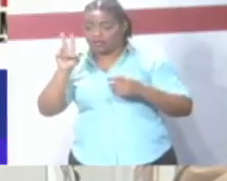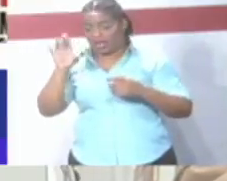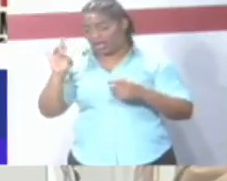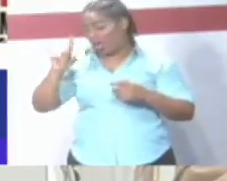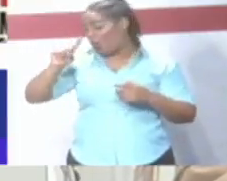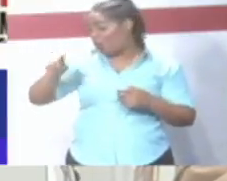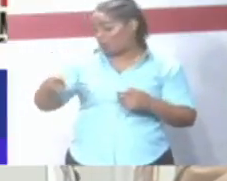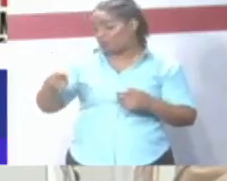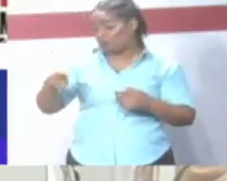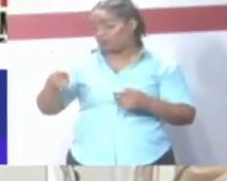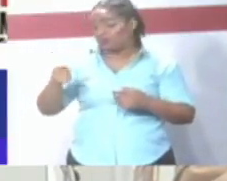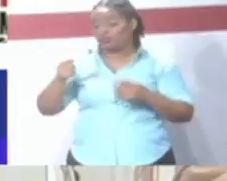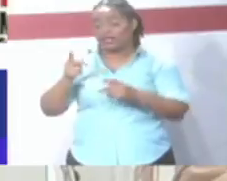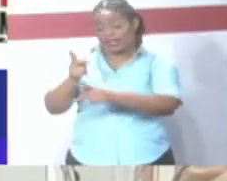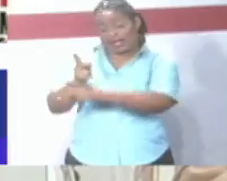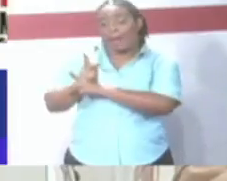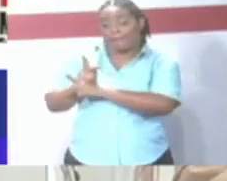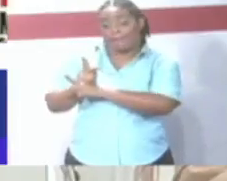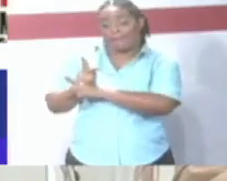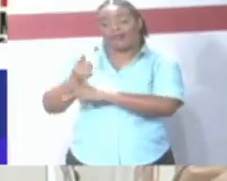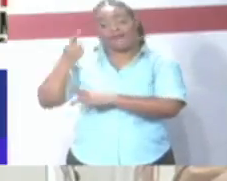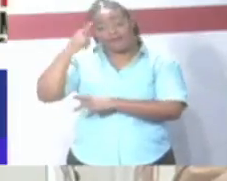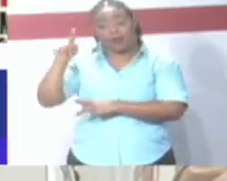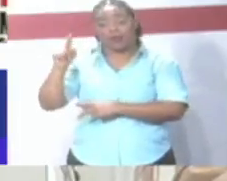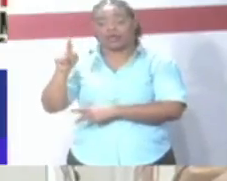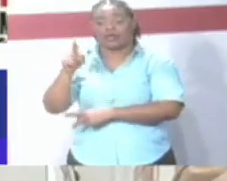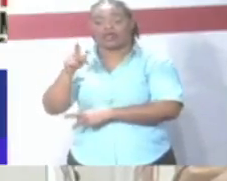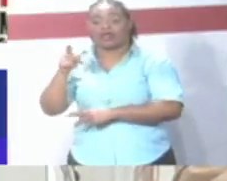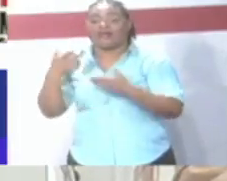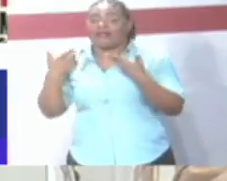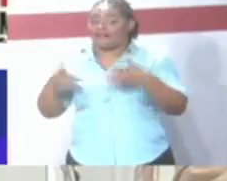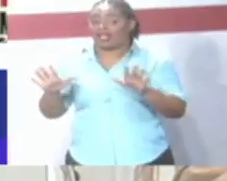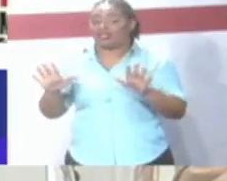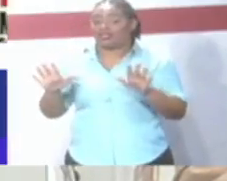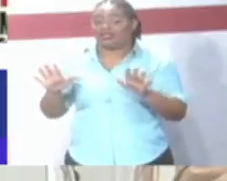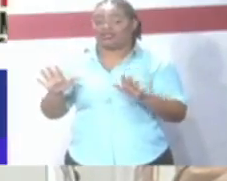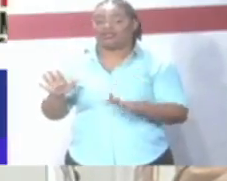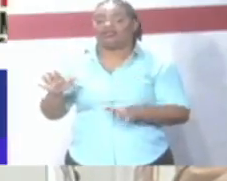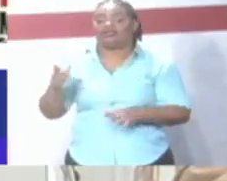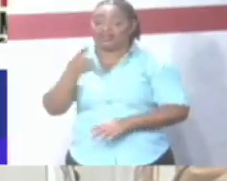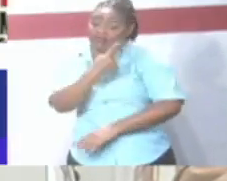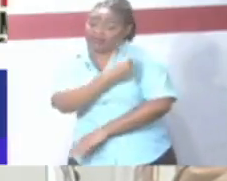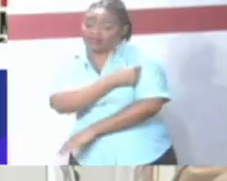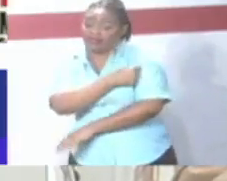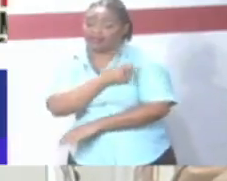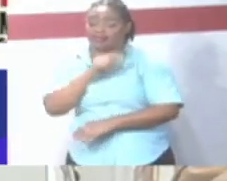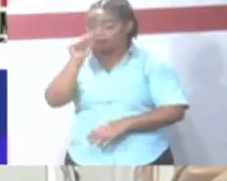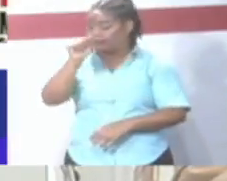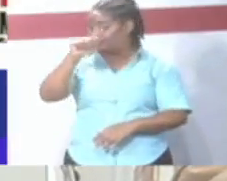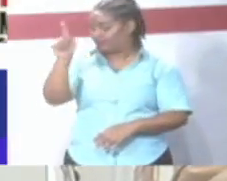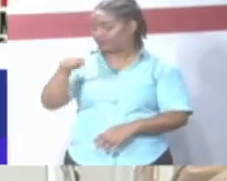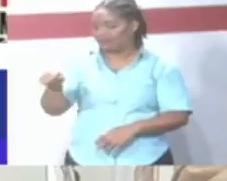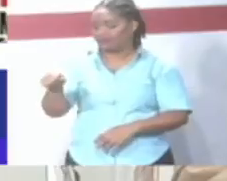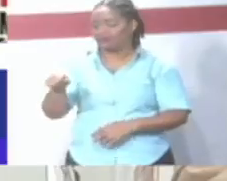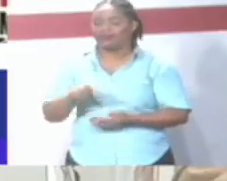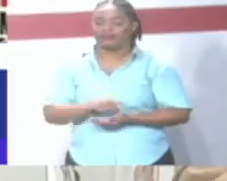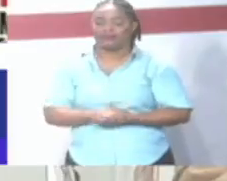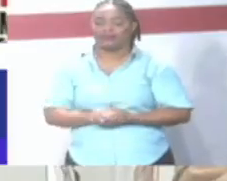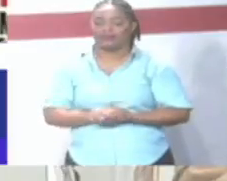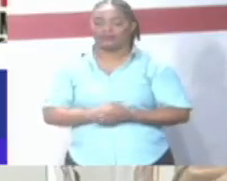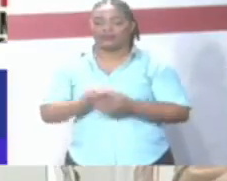for citizens or persons who have received their first dose and who are going to be guaranteed their second